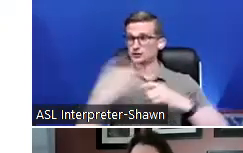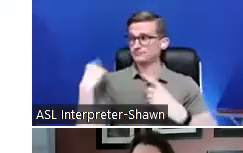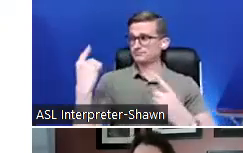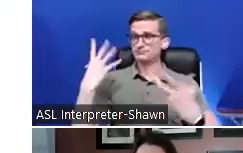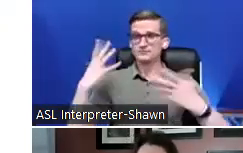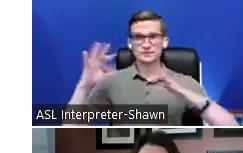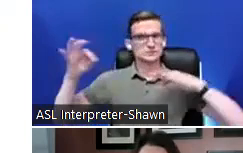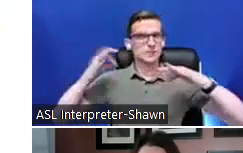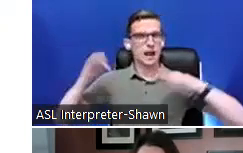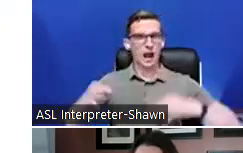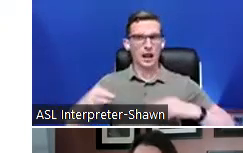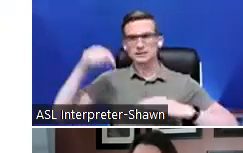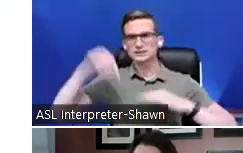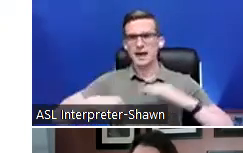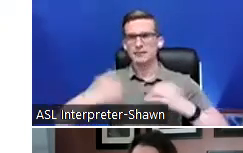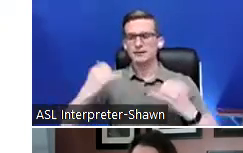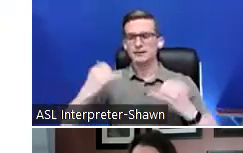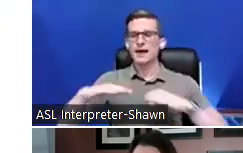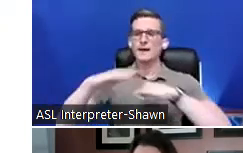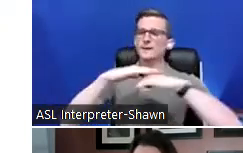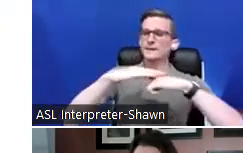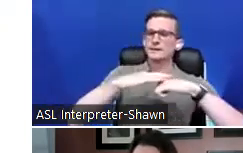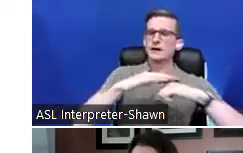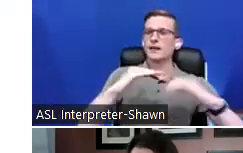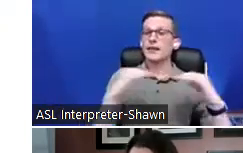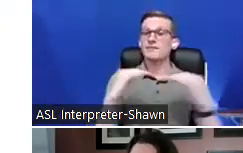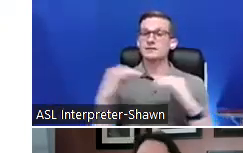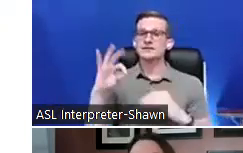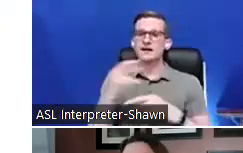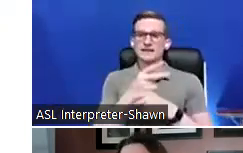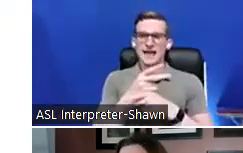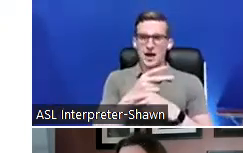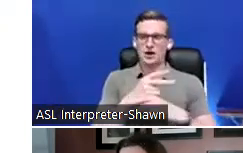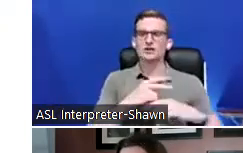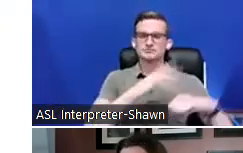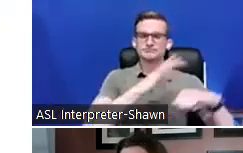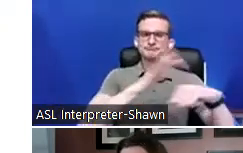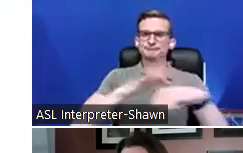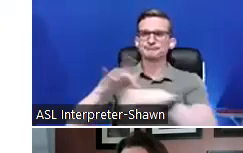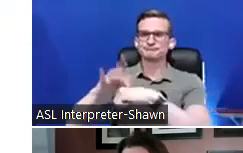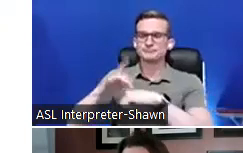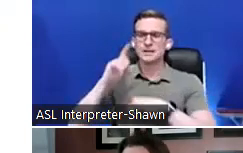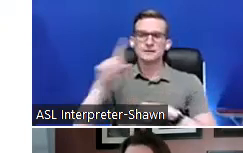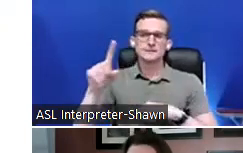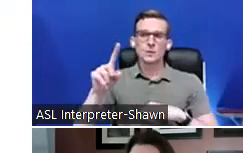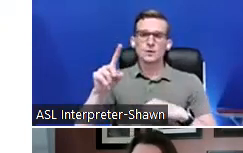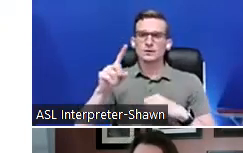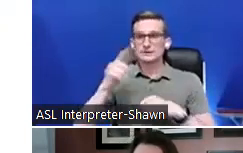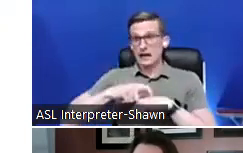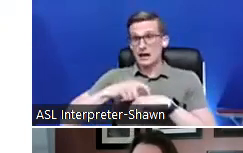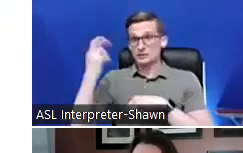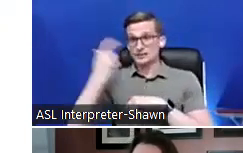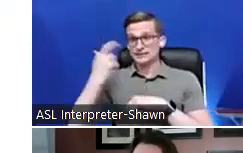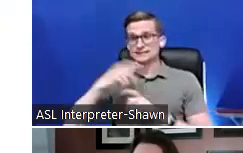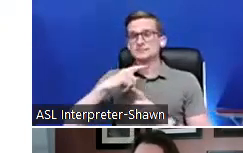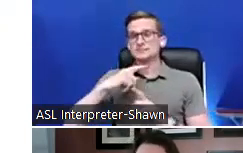level with the actual levels of care for the sake of time, and especially for a lot of these levels of care, they're already existing and